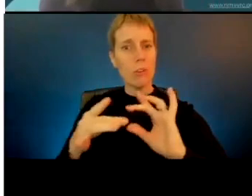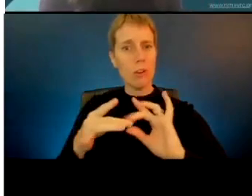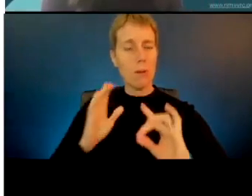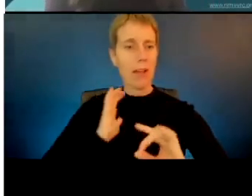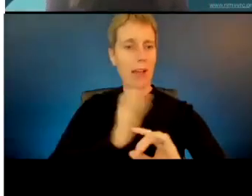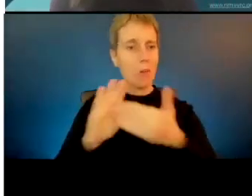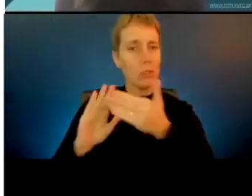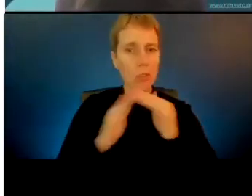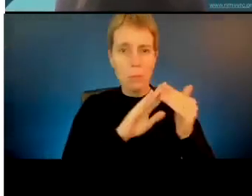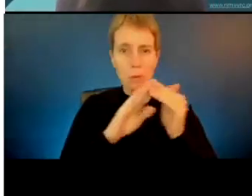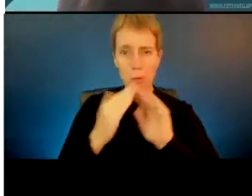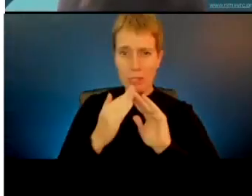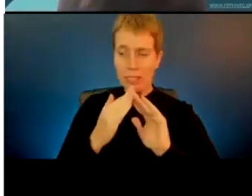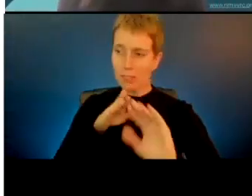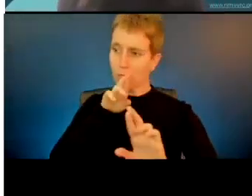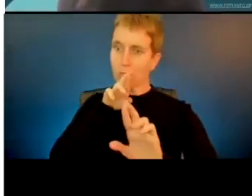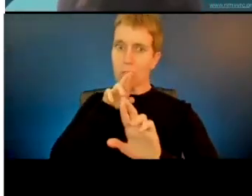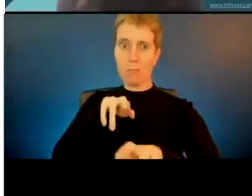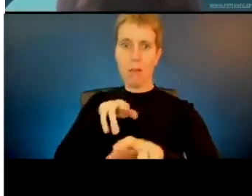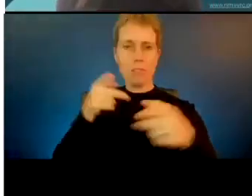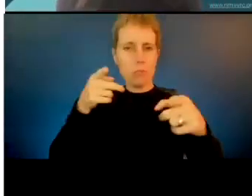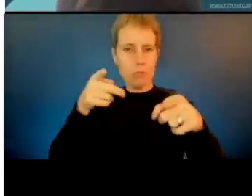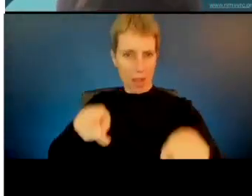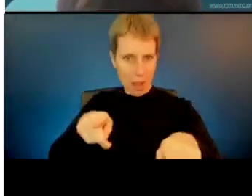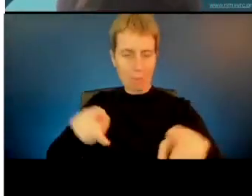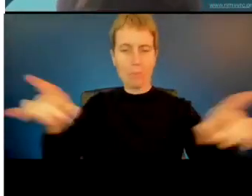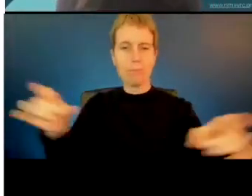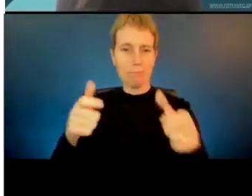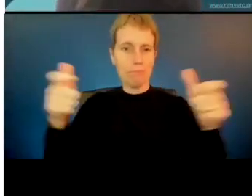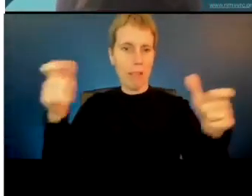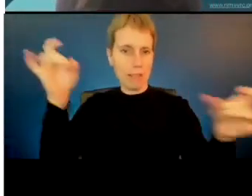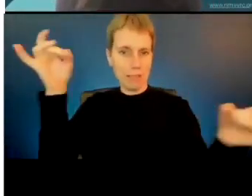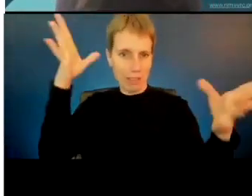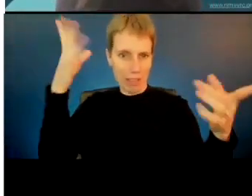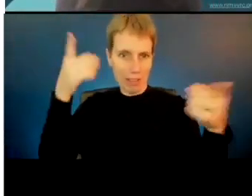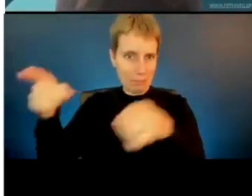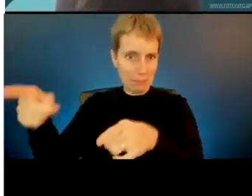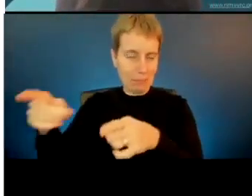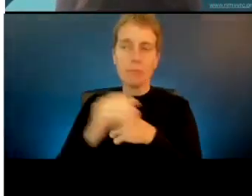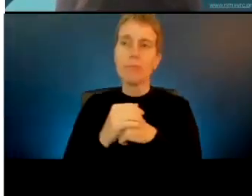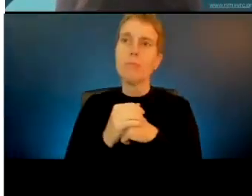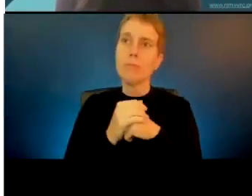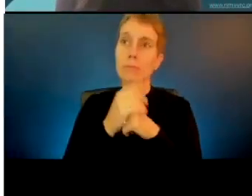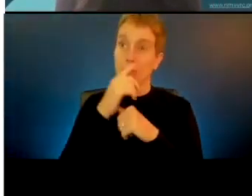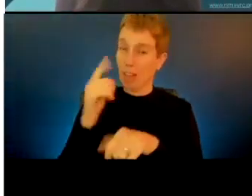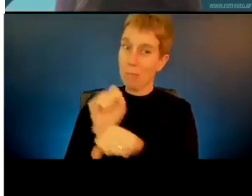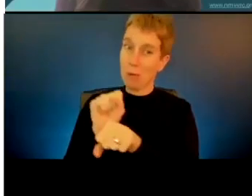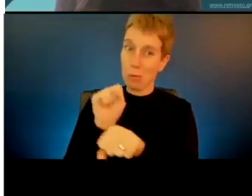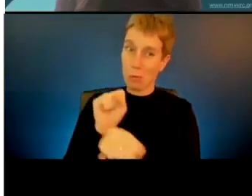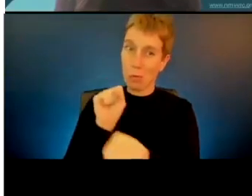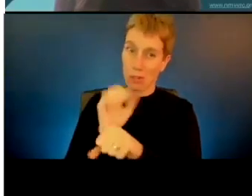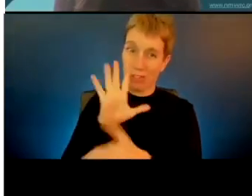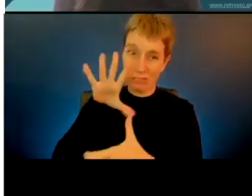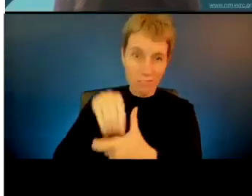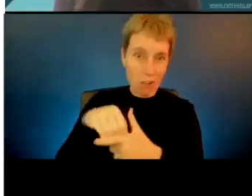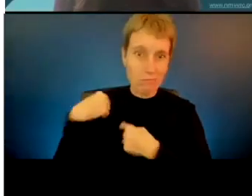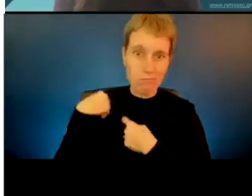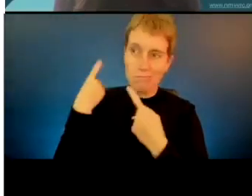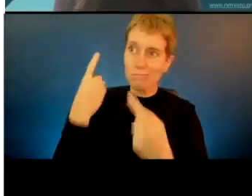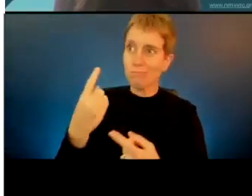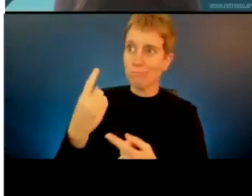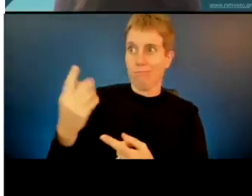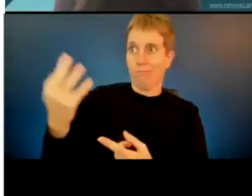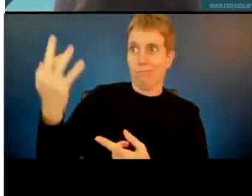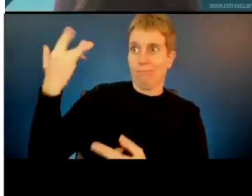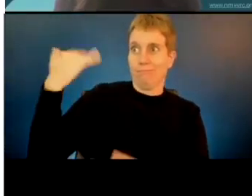violence incidents. I've been doing this work for a really long time, back to the late 1970s, with trainings